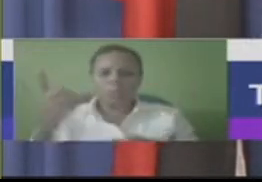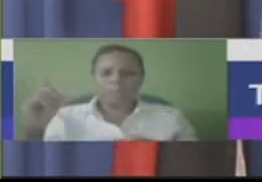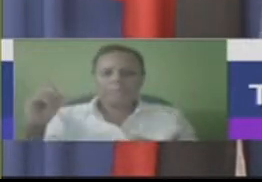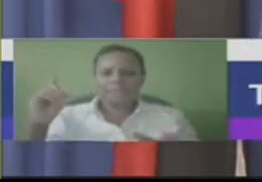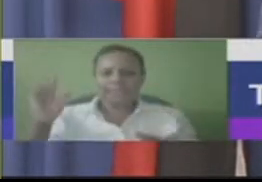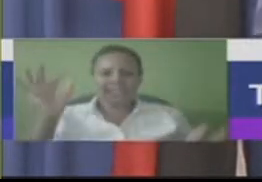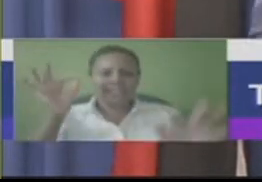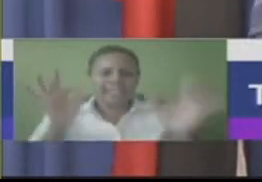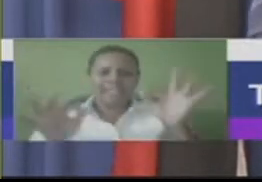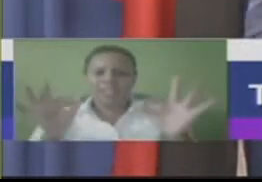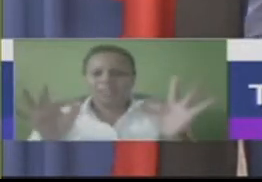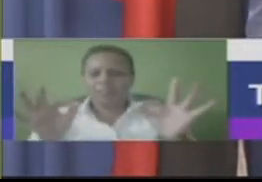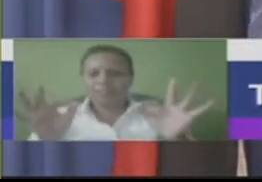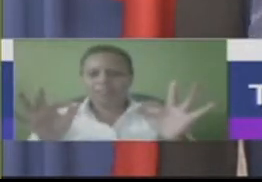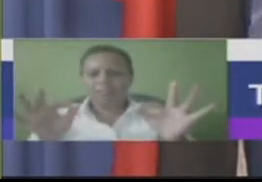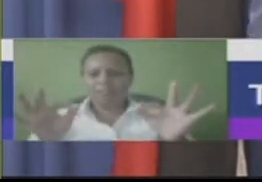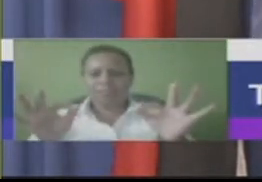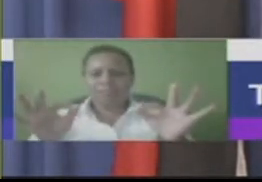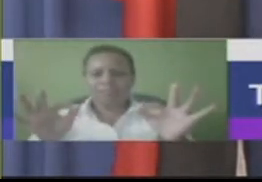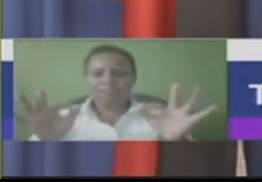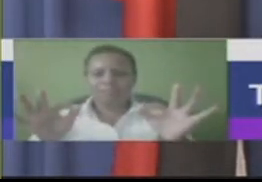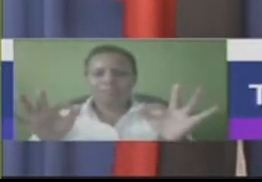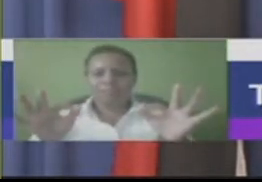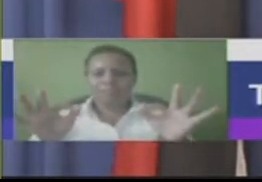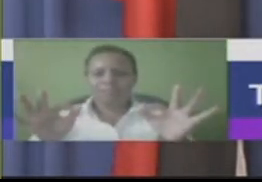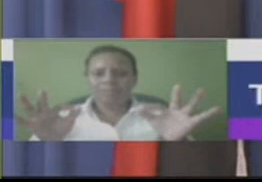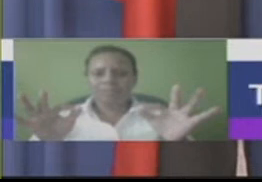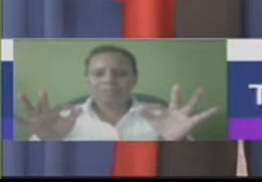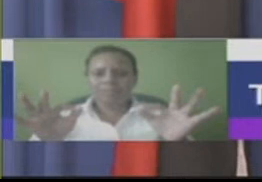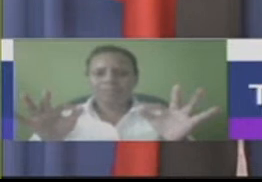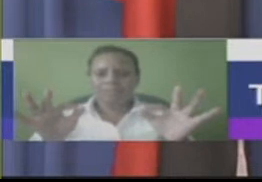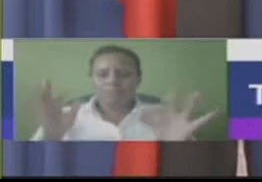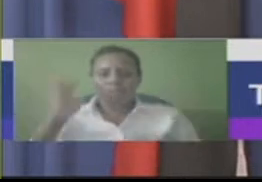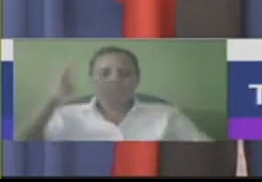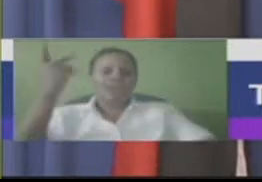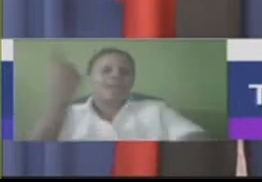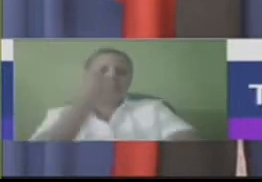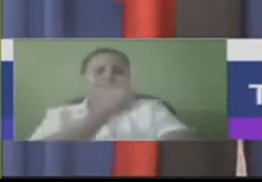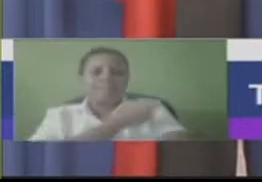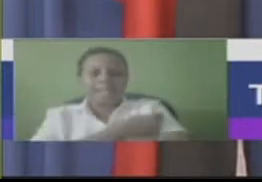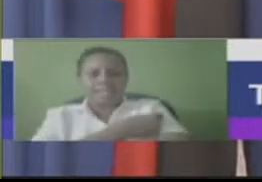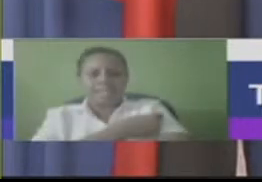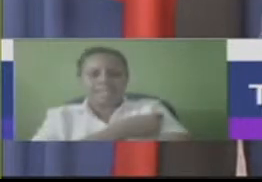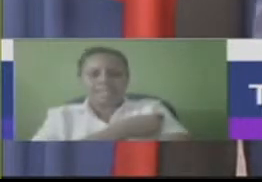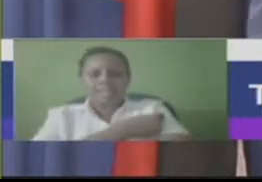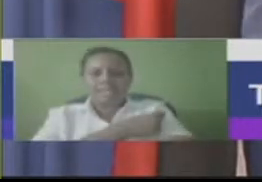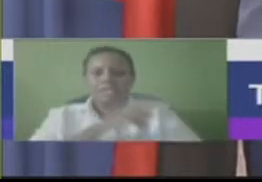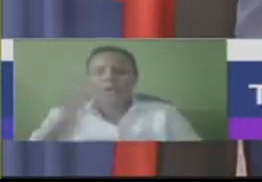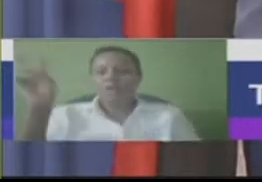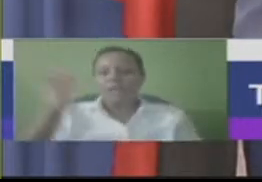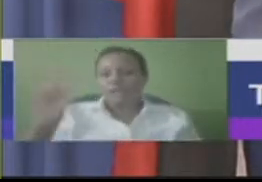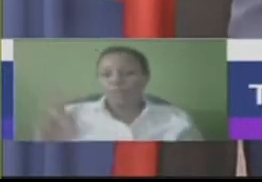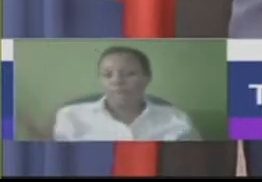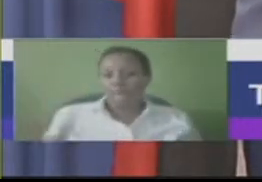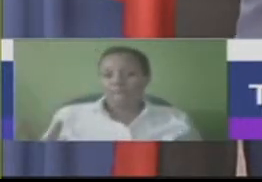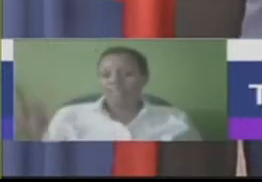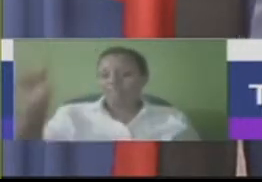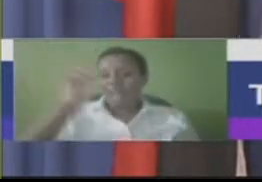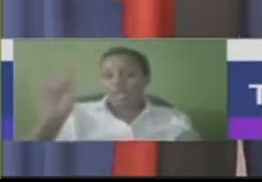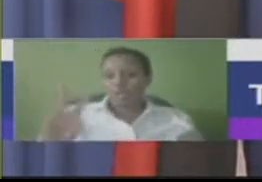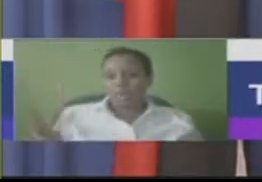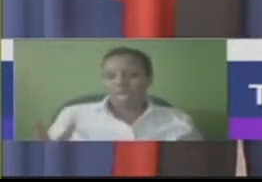will be vaccinating Venezuelan nationals who are within our border, who are